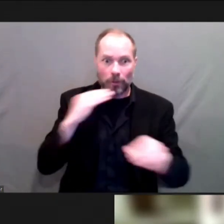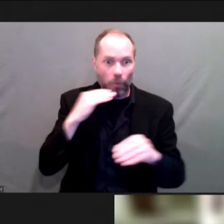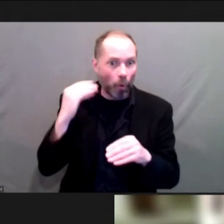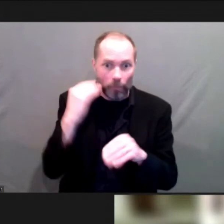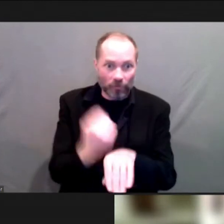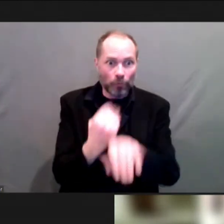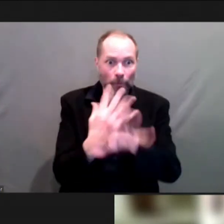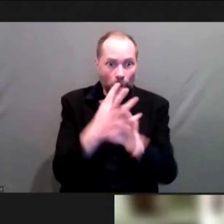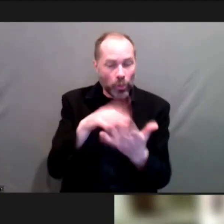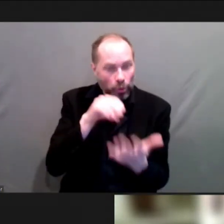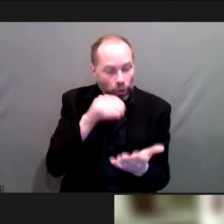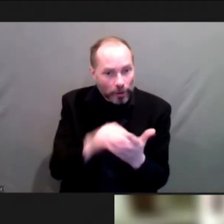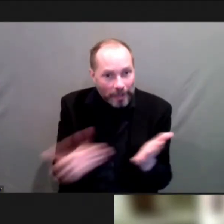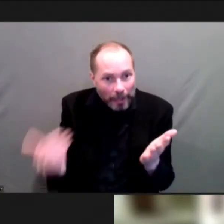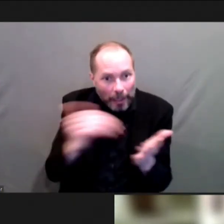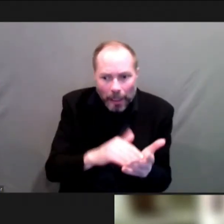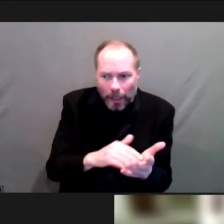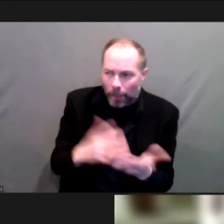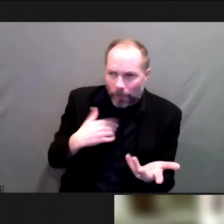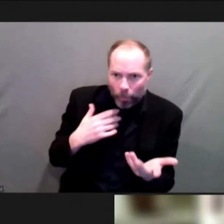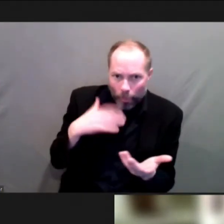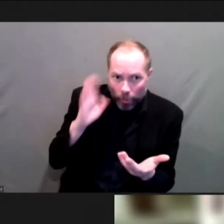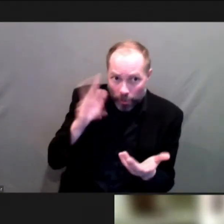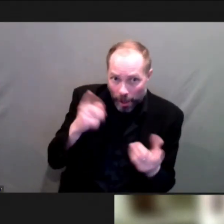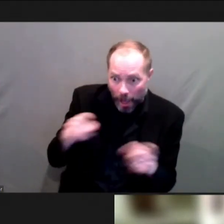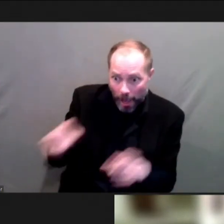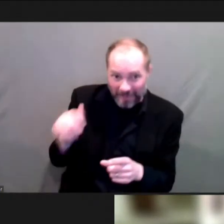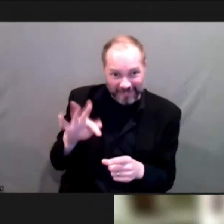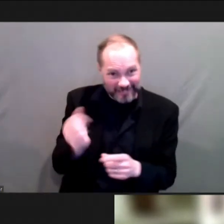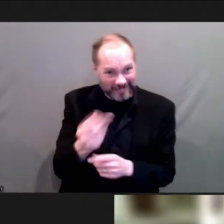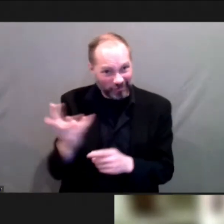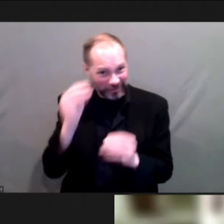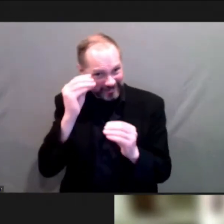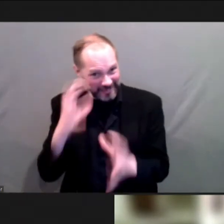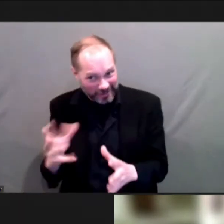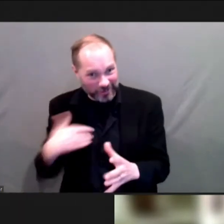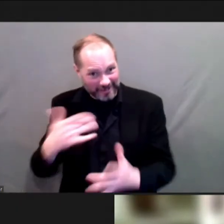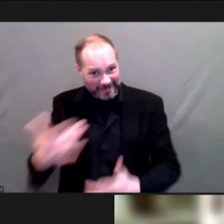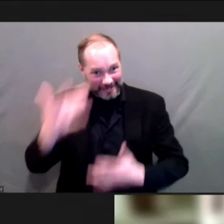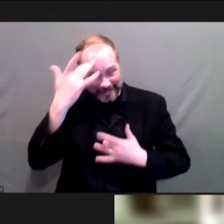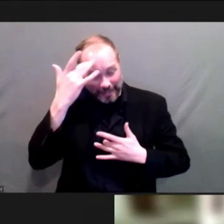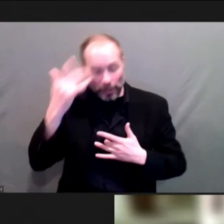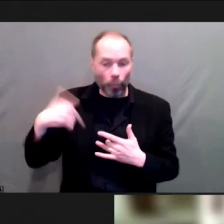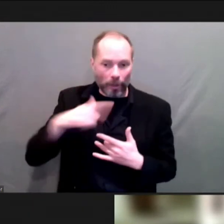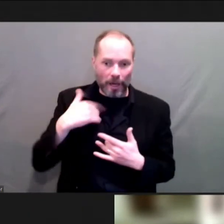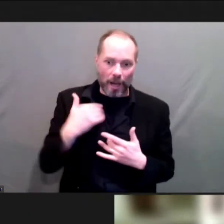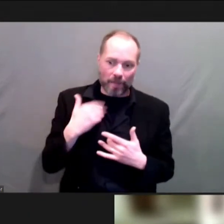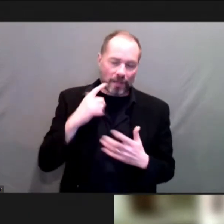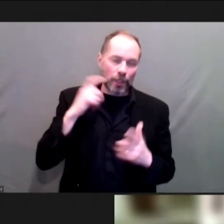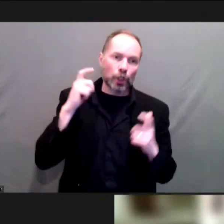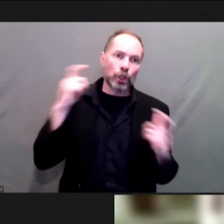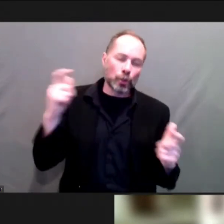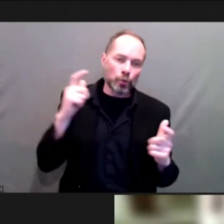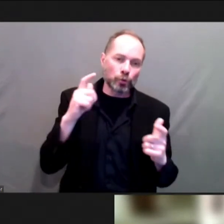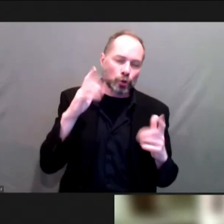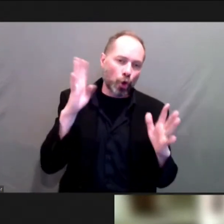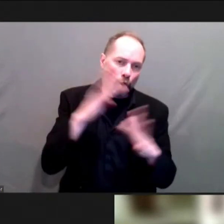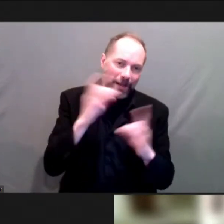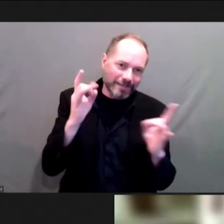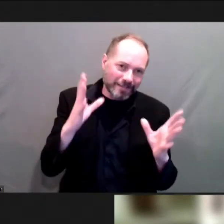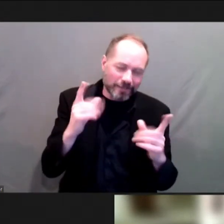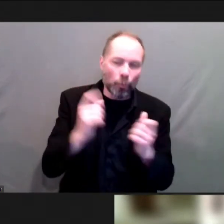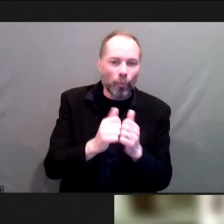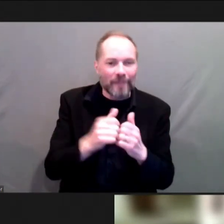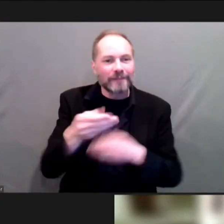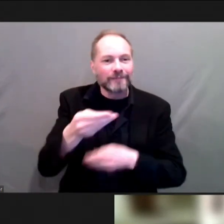what's going to happen if several teachers get sick, and we've dealt with a huge substitute teacher crisis this year. So this seems like it could